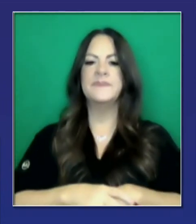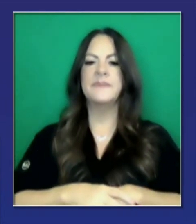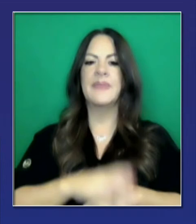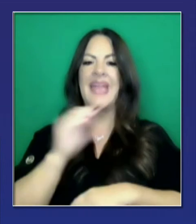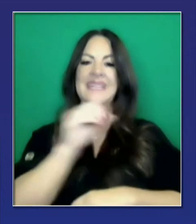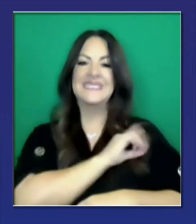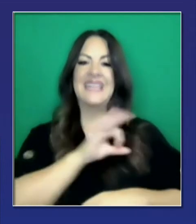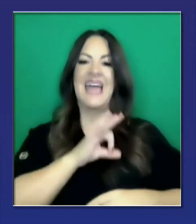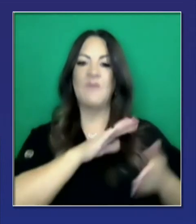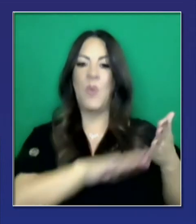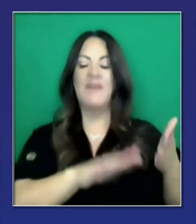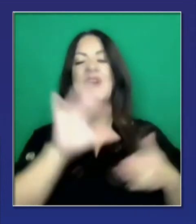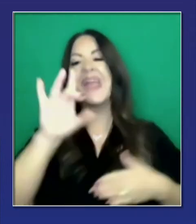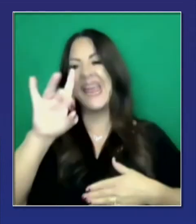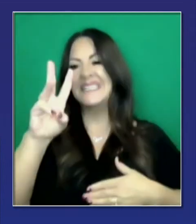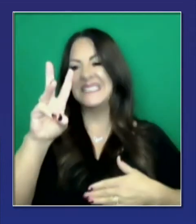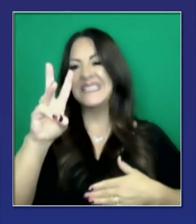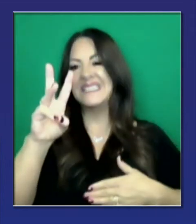be it the